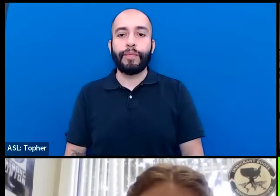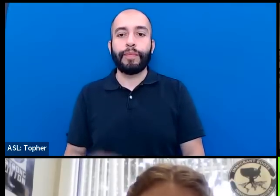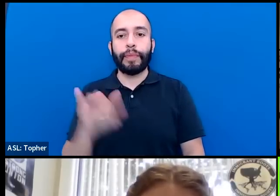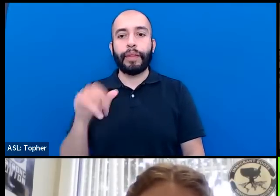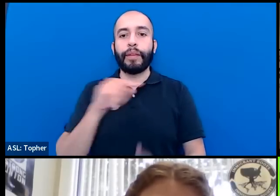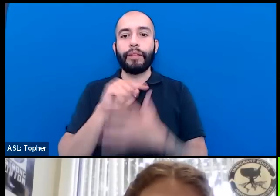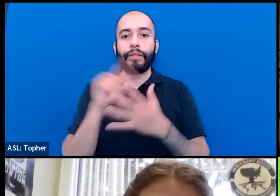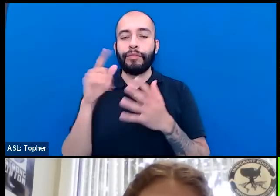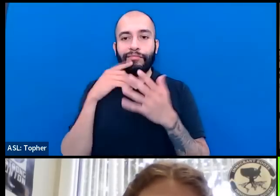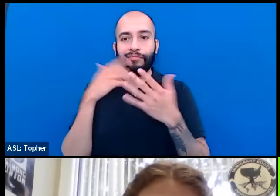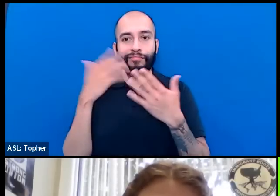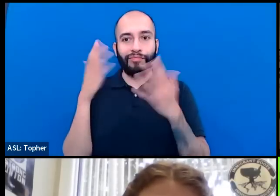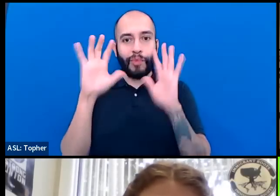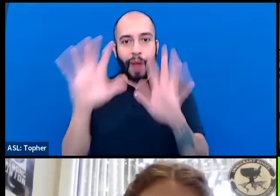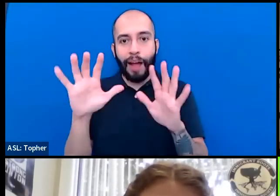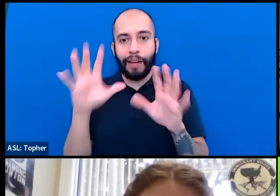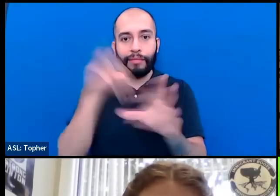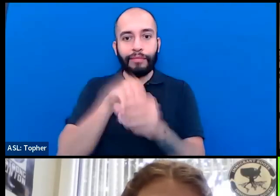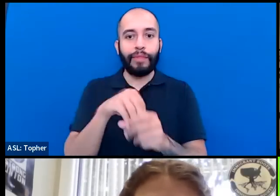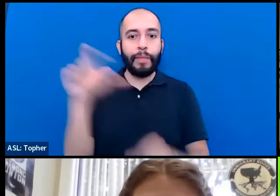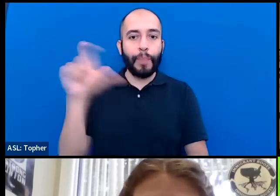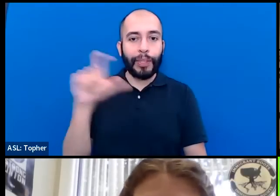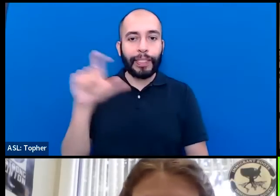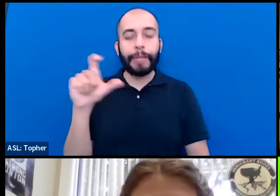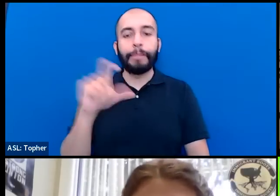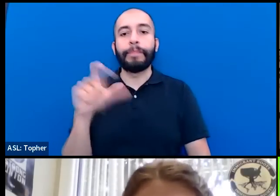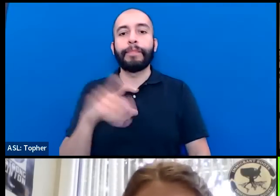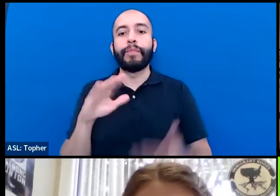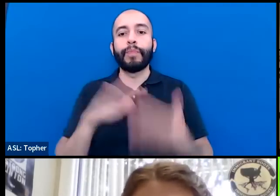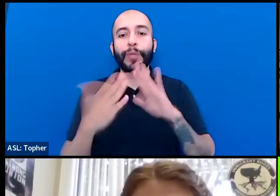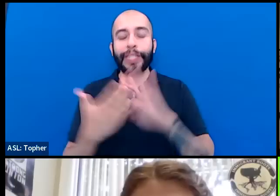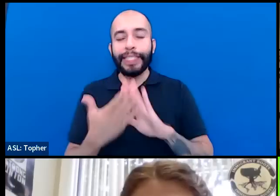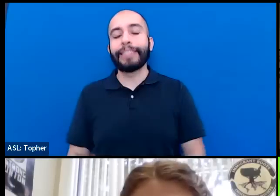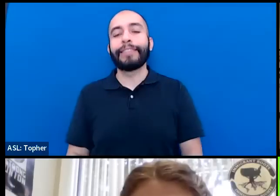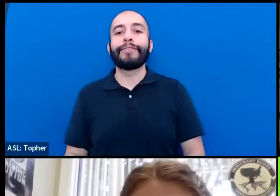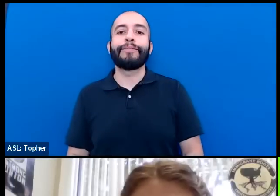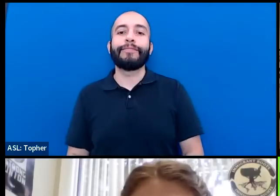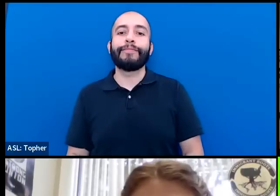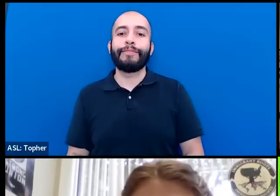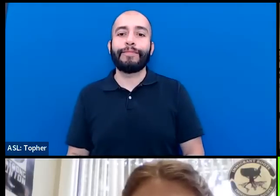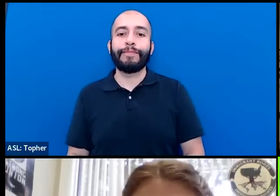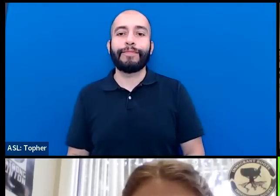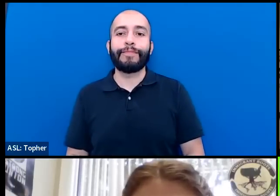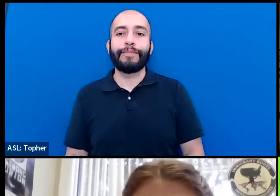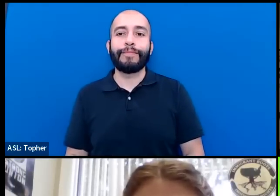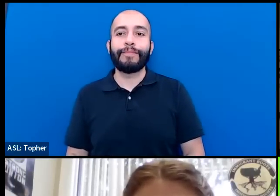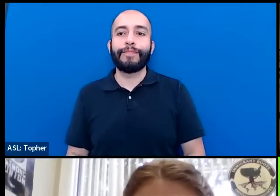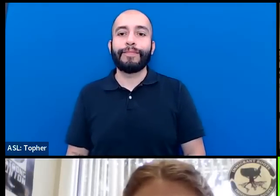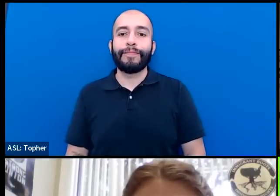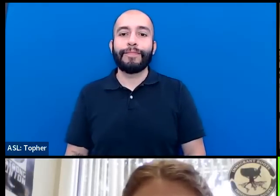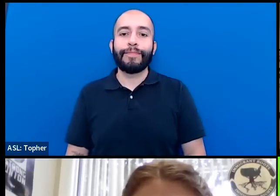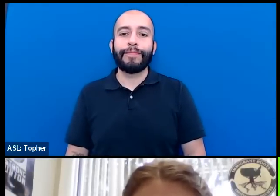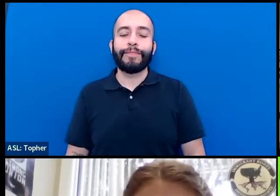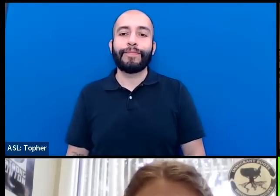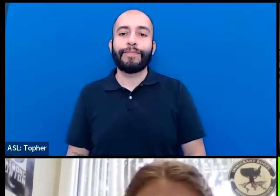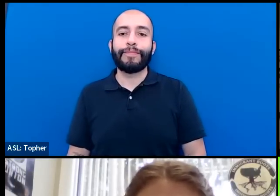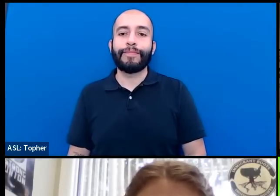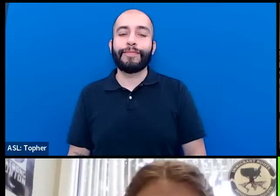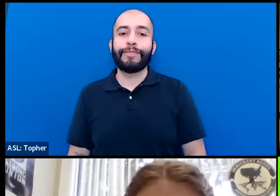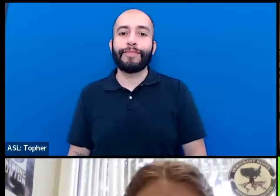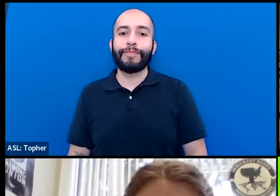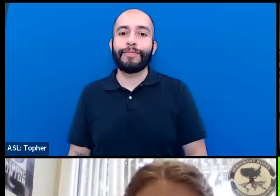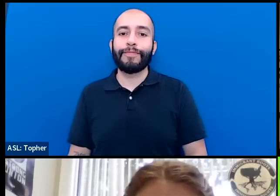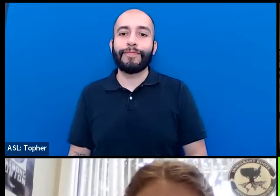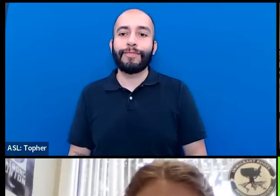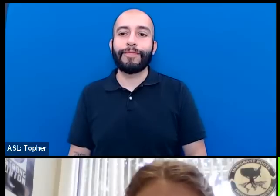already had existed, but now it's starting to reach on a broader scale, other facilities, especially with the wind in